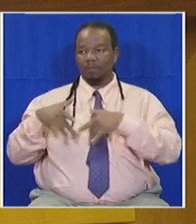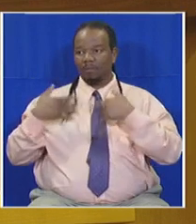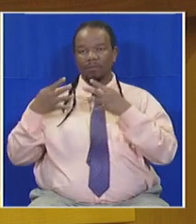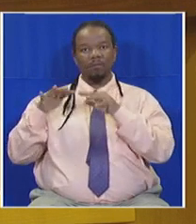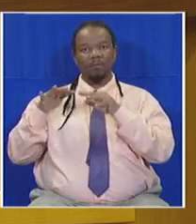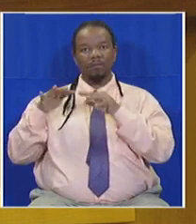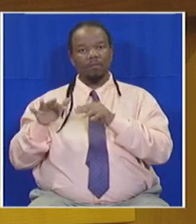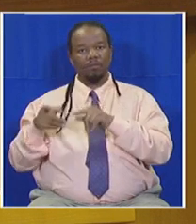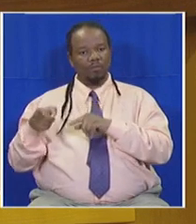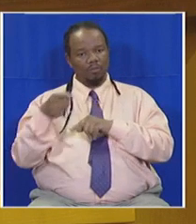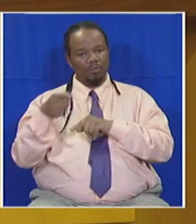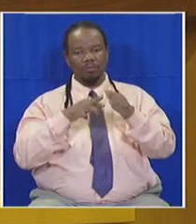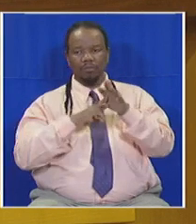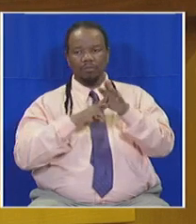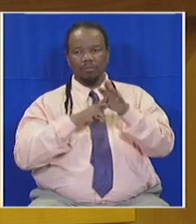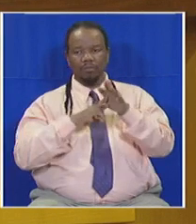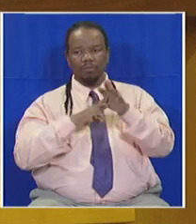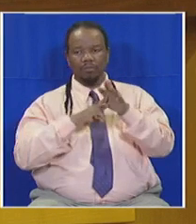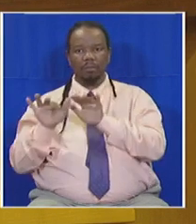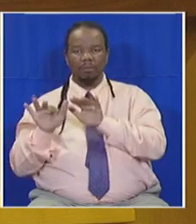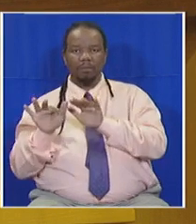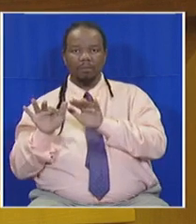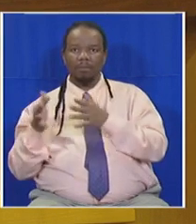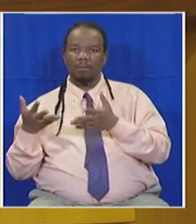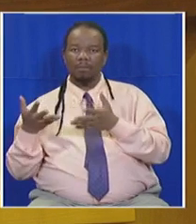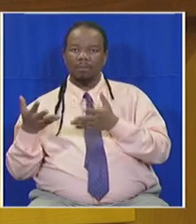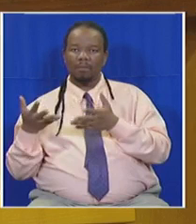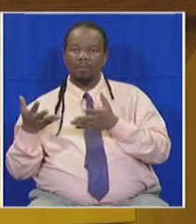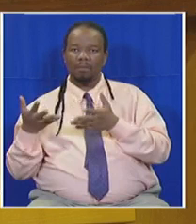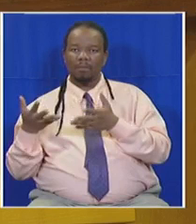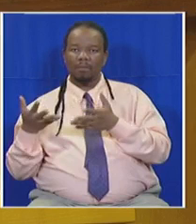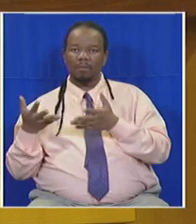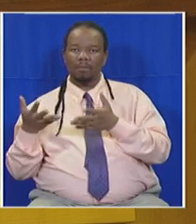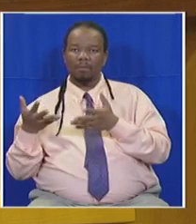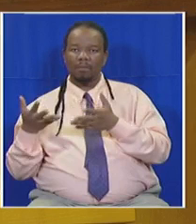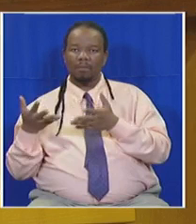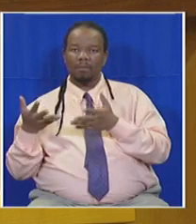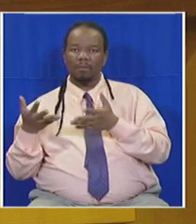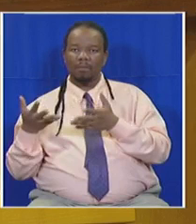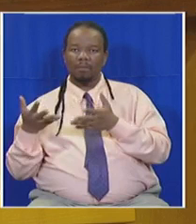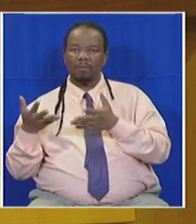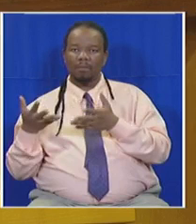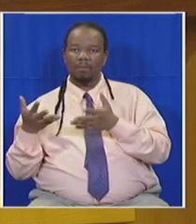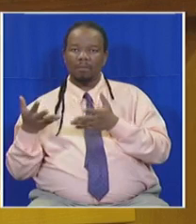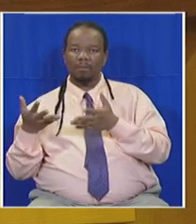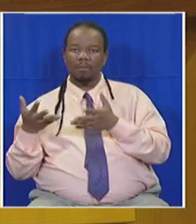public representatives, we certainly agree that a lot still needs to be done to